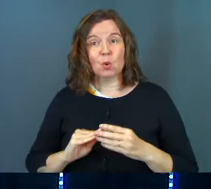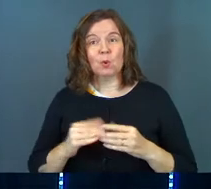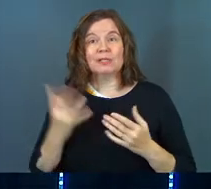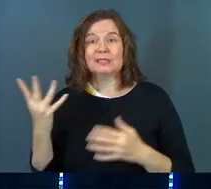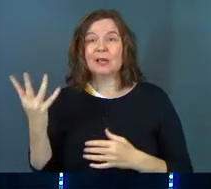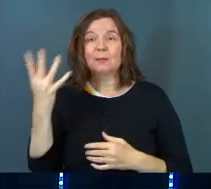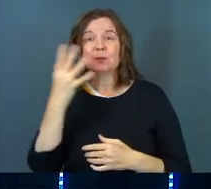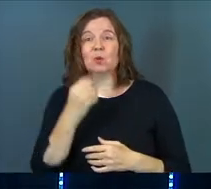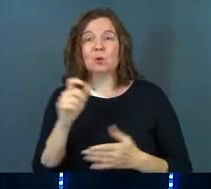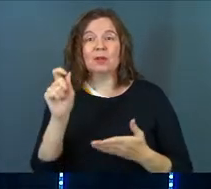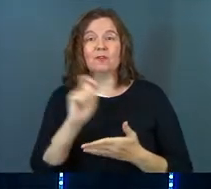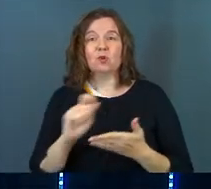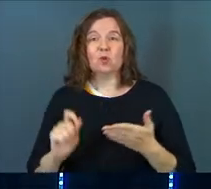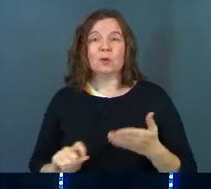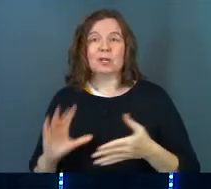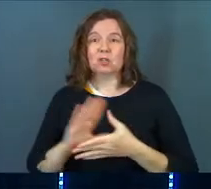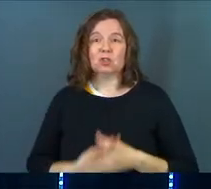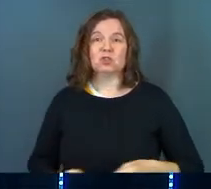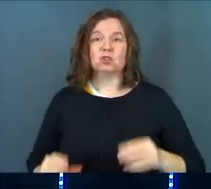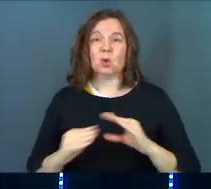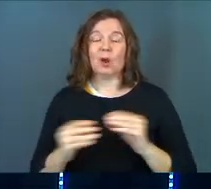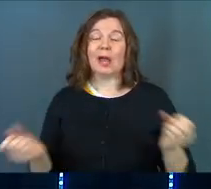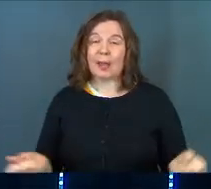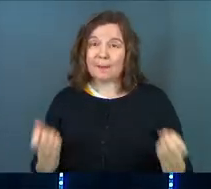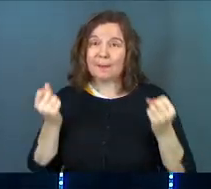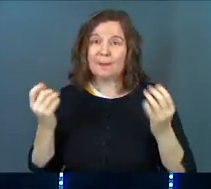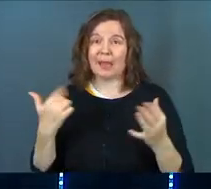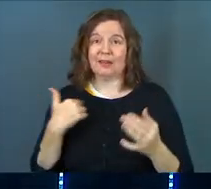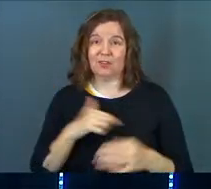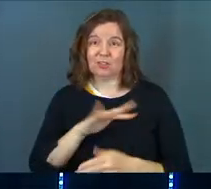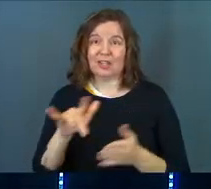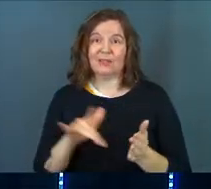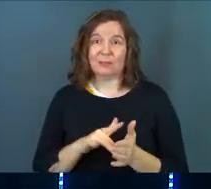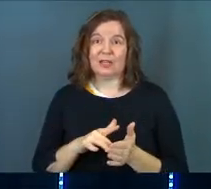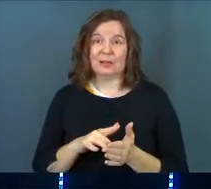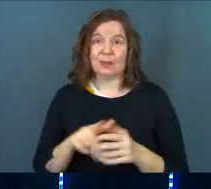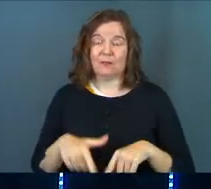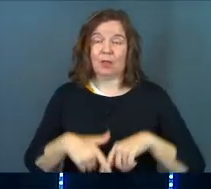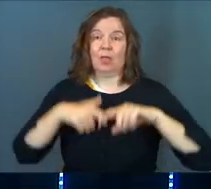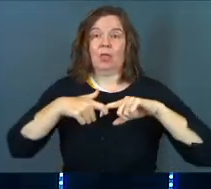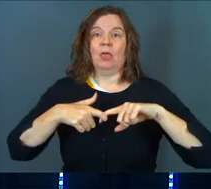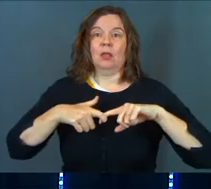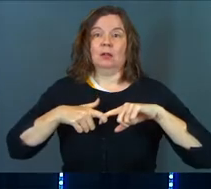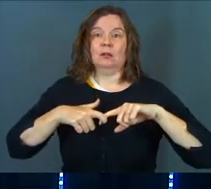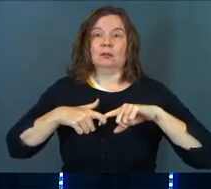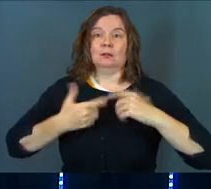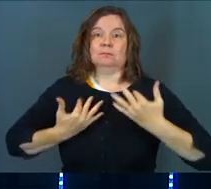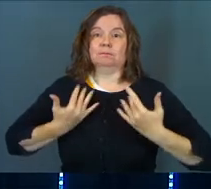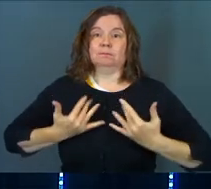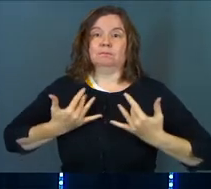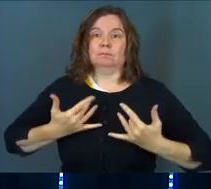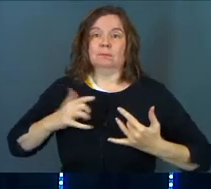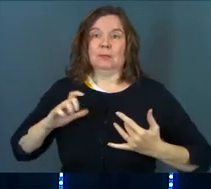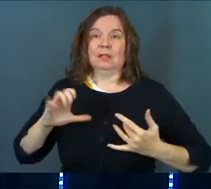is a beautifully written story, and many of us are in the middle of a cliffhanger right now.